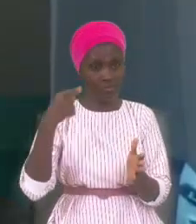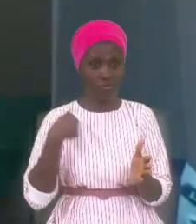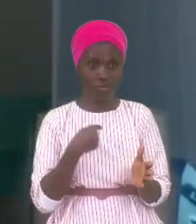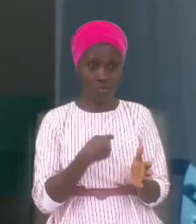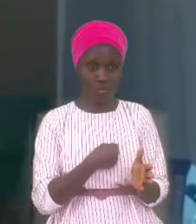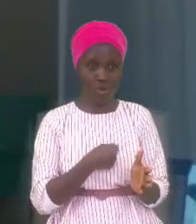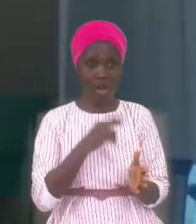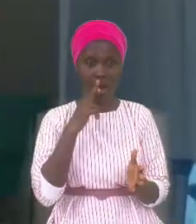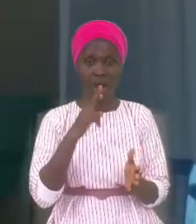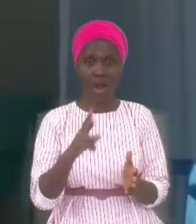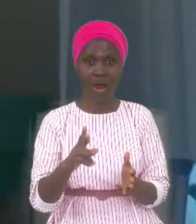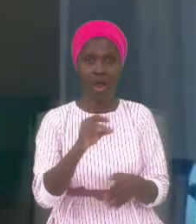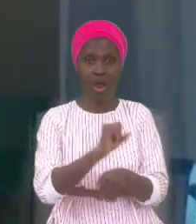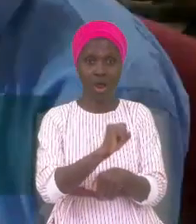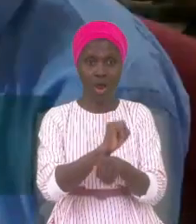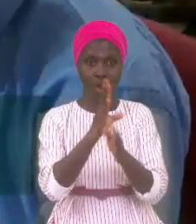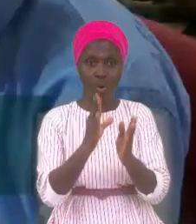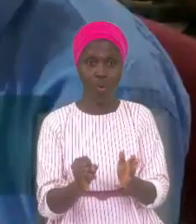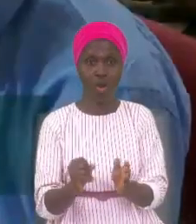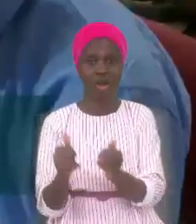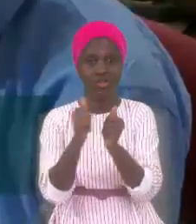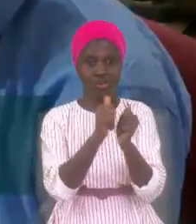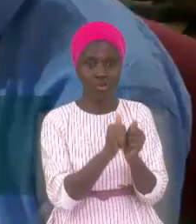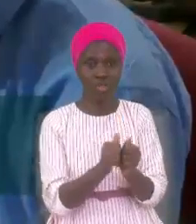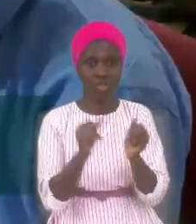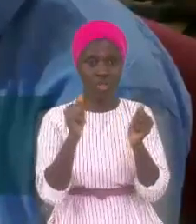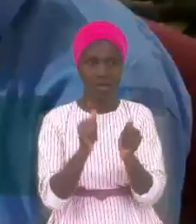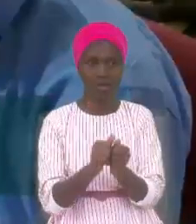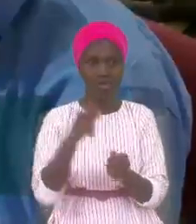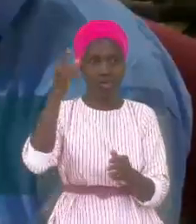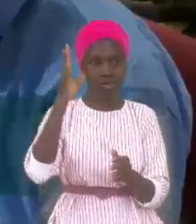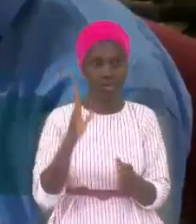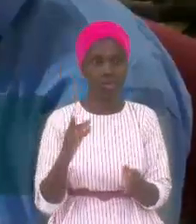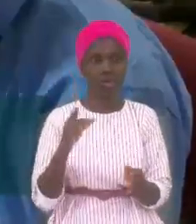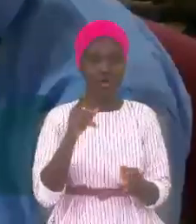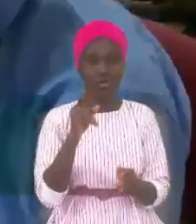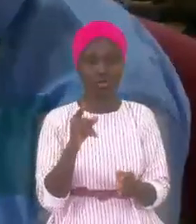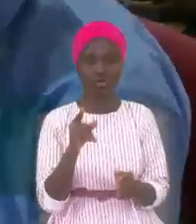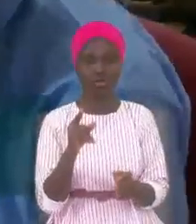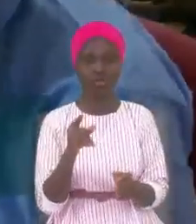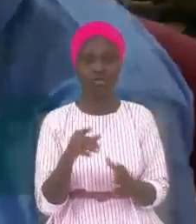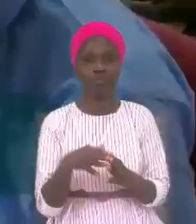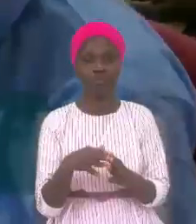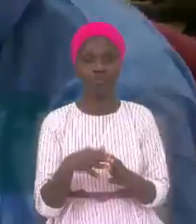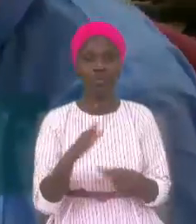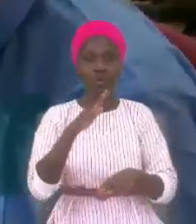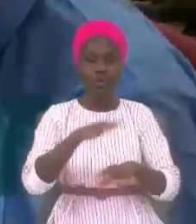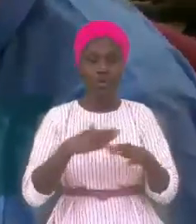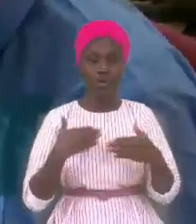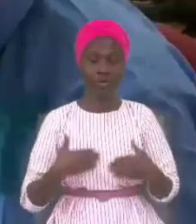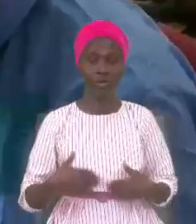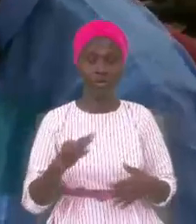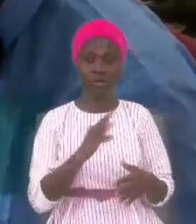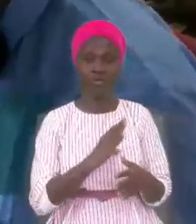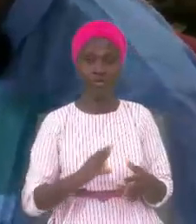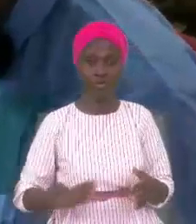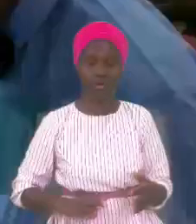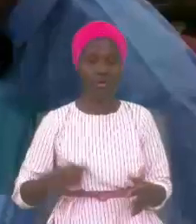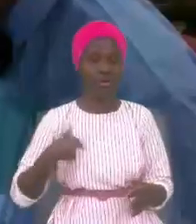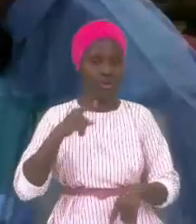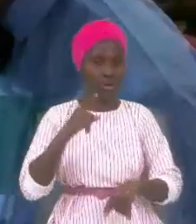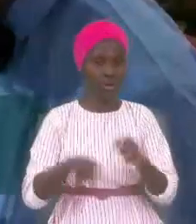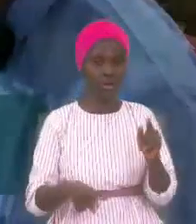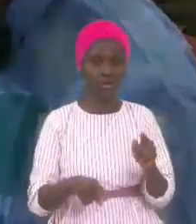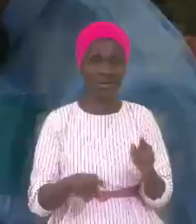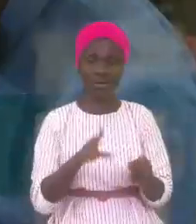laborers together with God. We cannot labor on the body of Christ in isolation